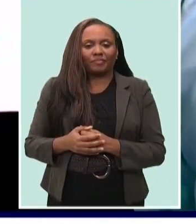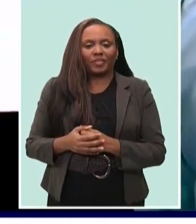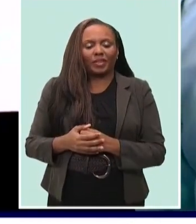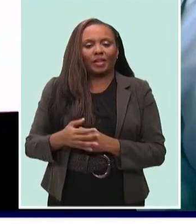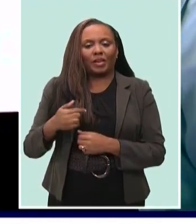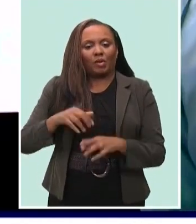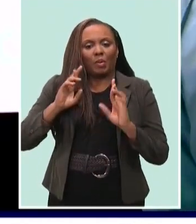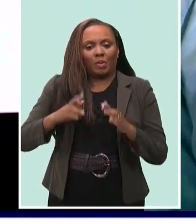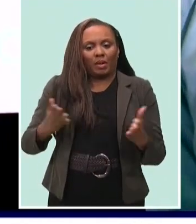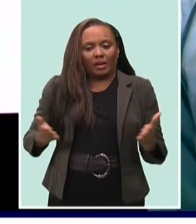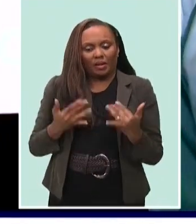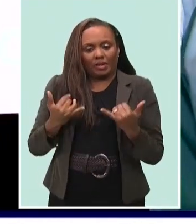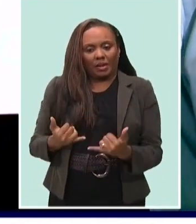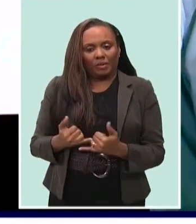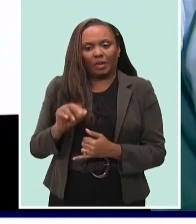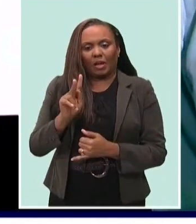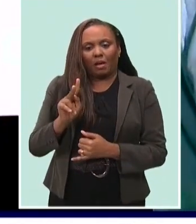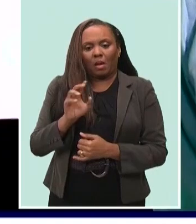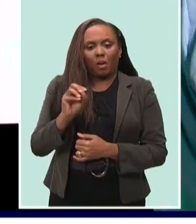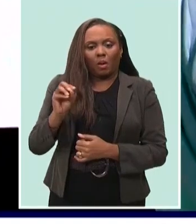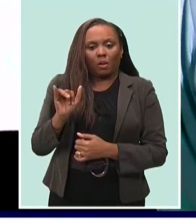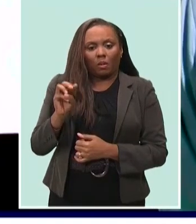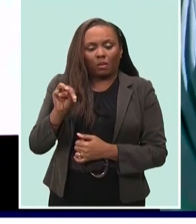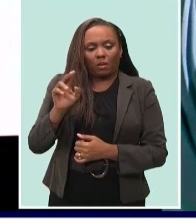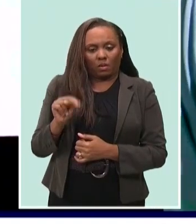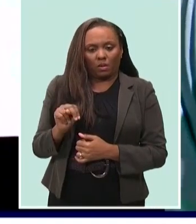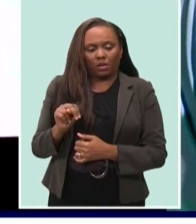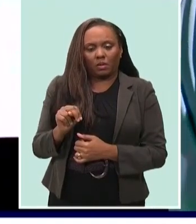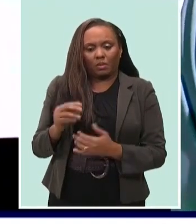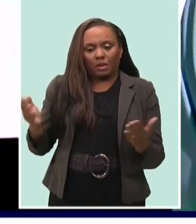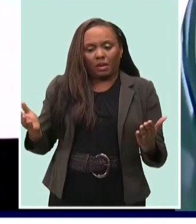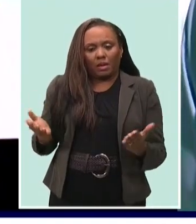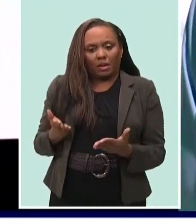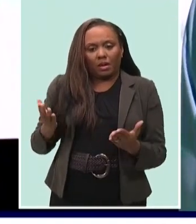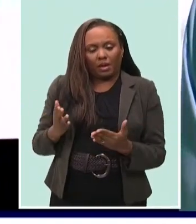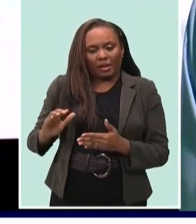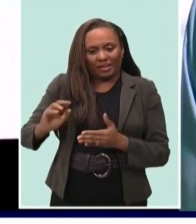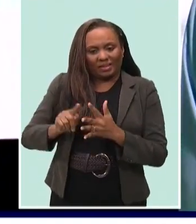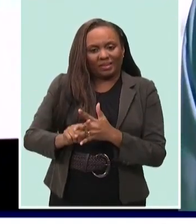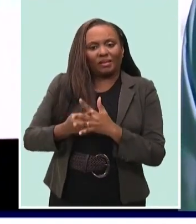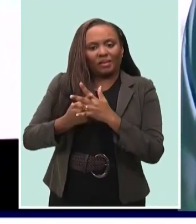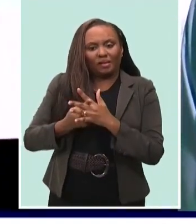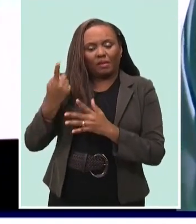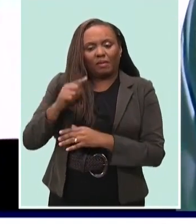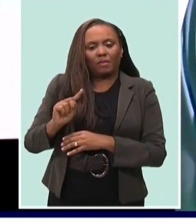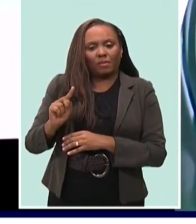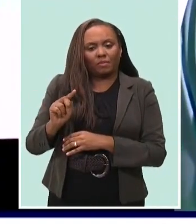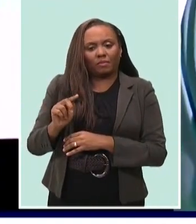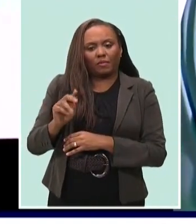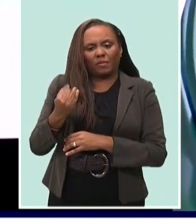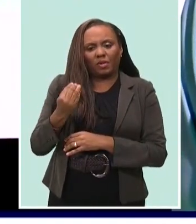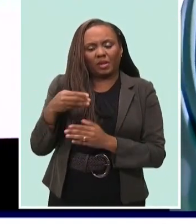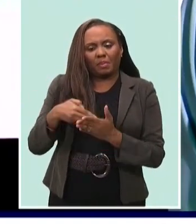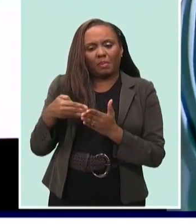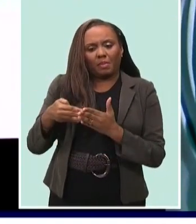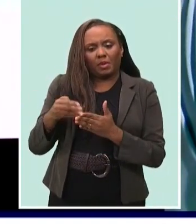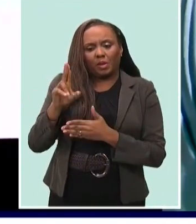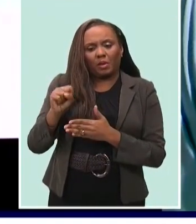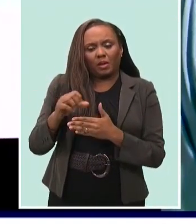Christchurch, where Koyman Holdings has broken ground with Prime Minister Mia Amor-Maugham evening for this US $14 million